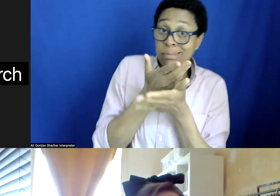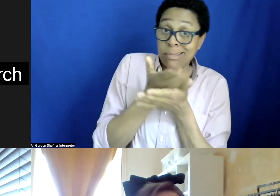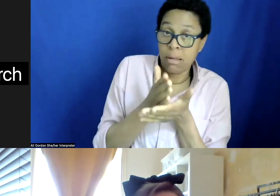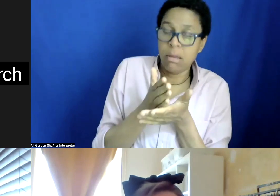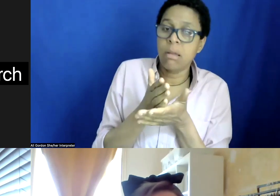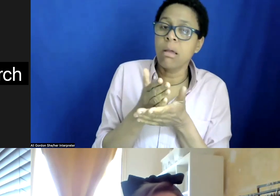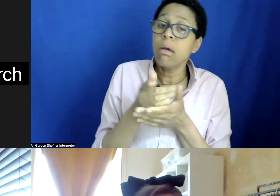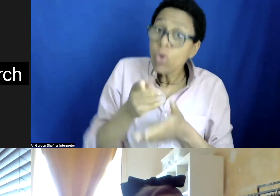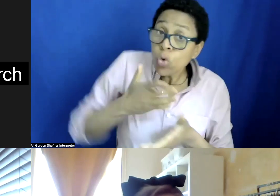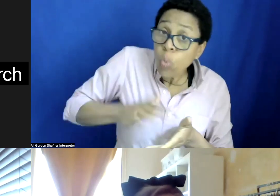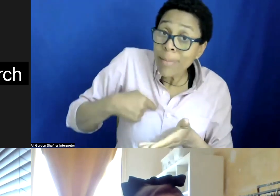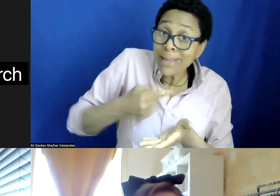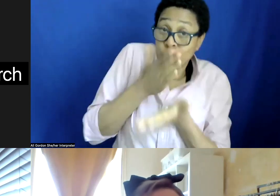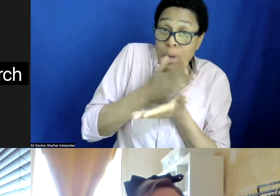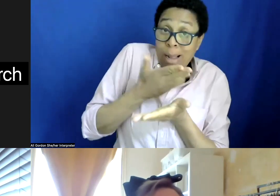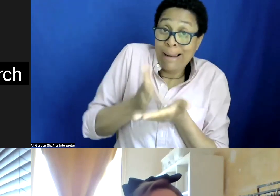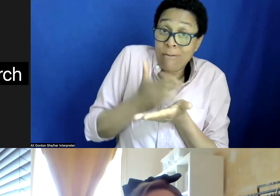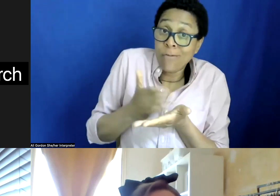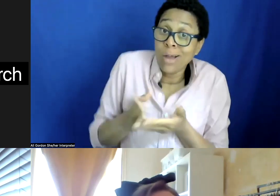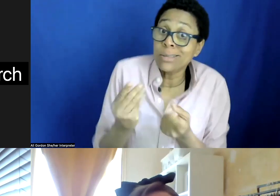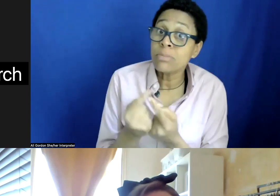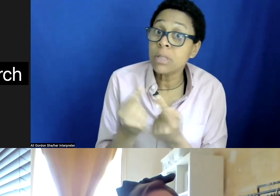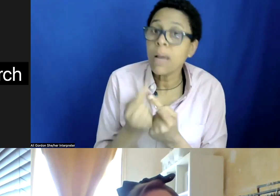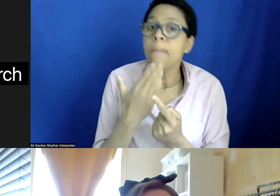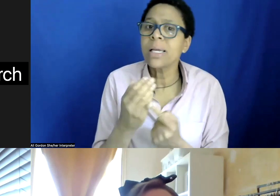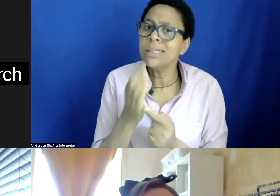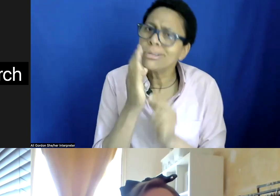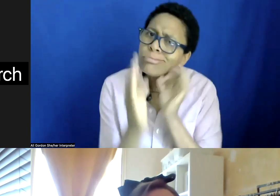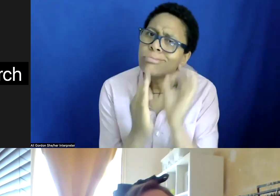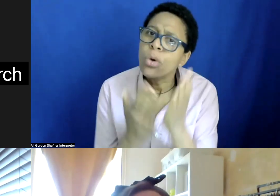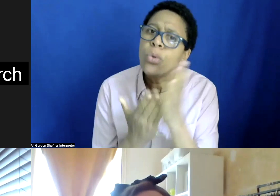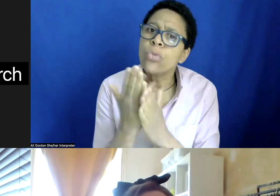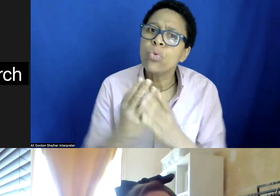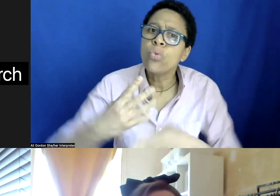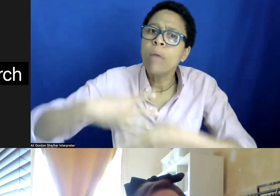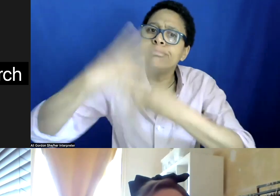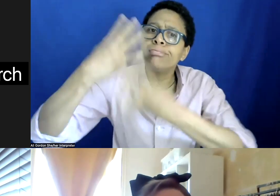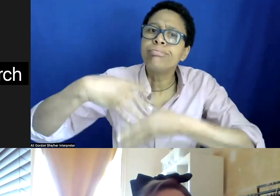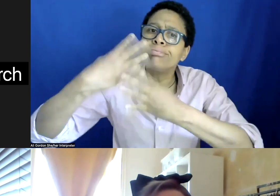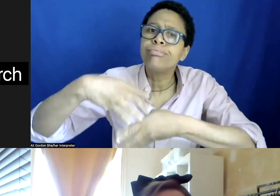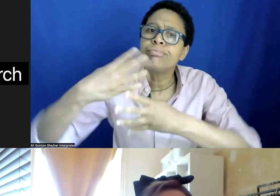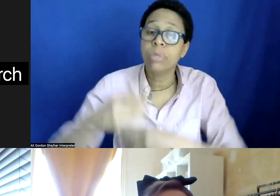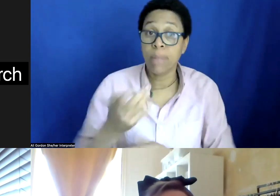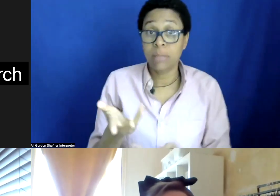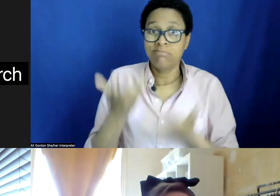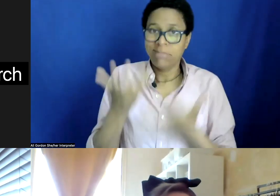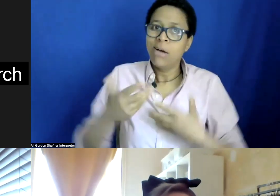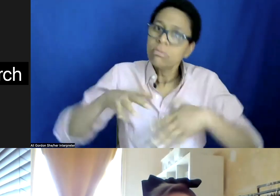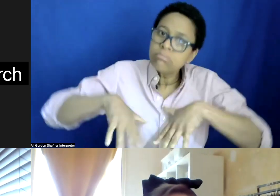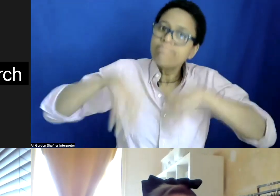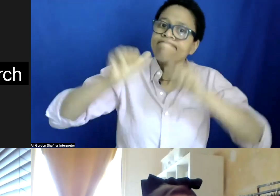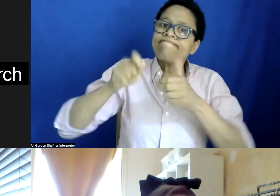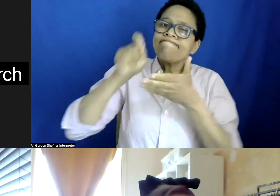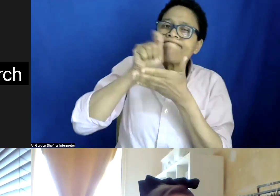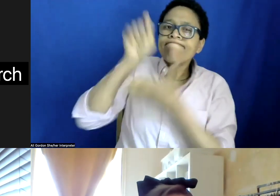comments if you want me to clarify anything, but basically doodle away is what I'm saying. So thank you very